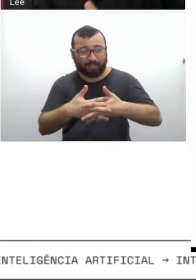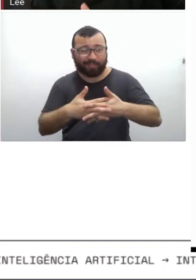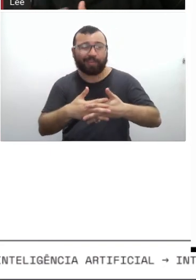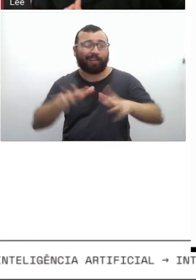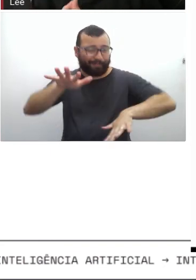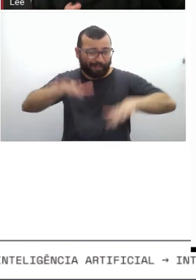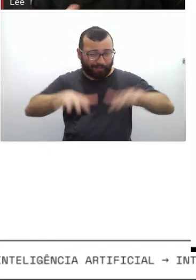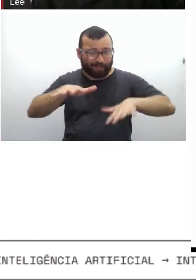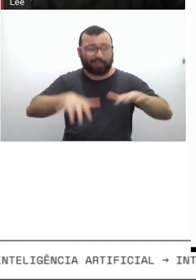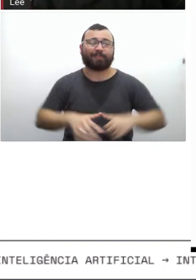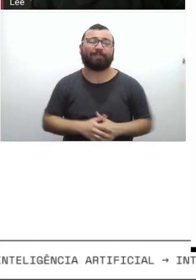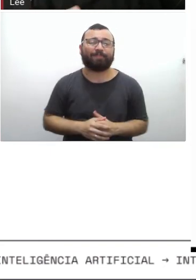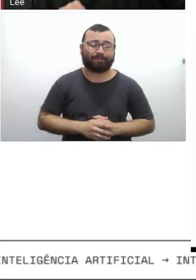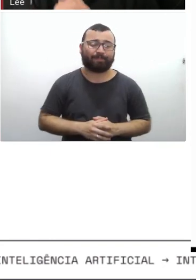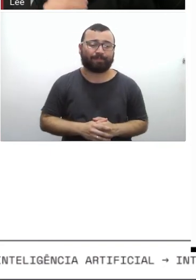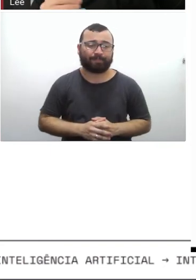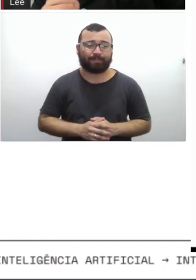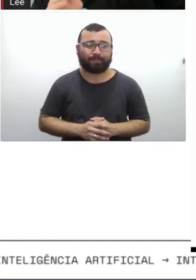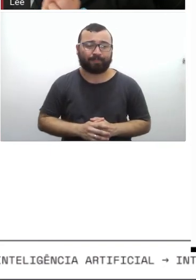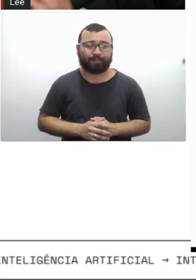a metric scale,